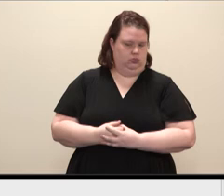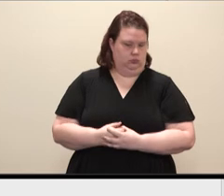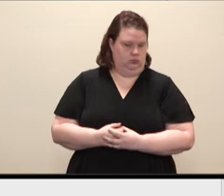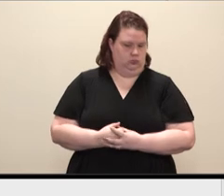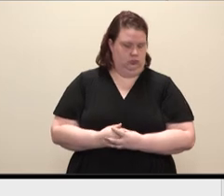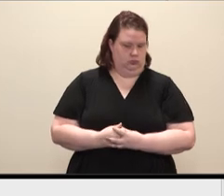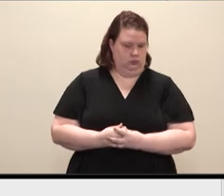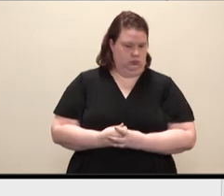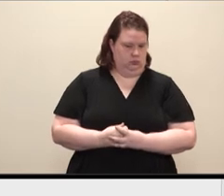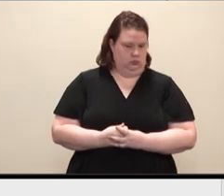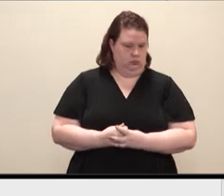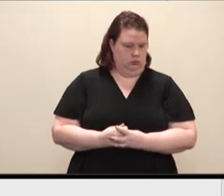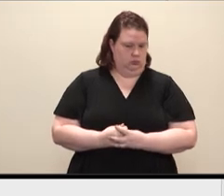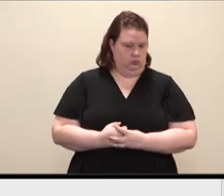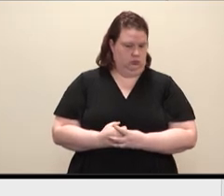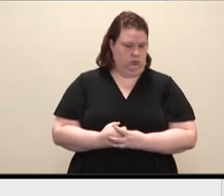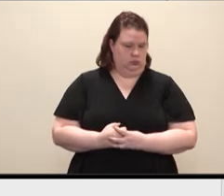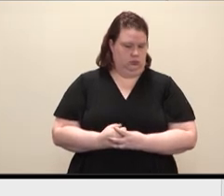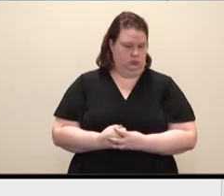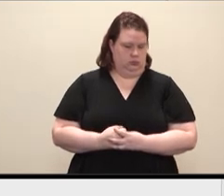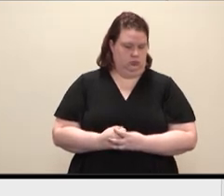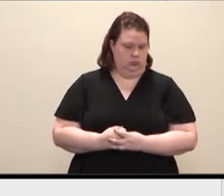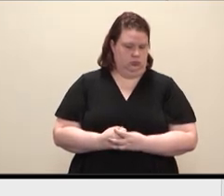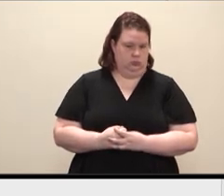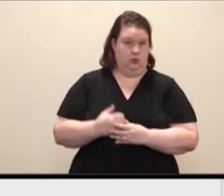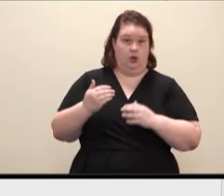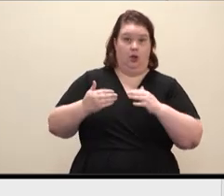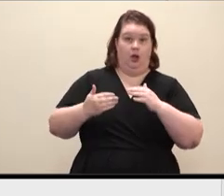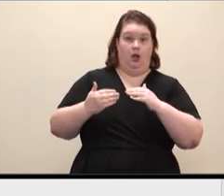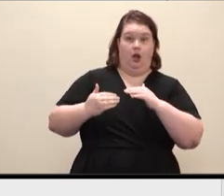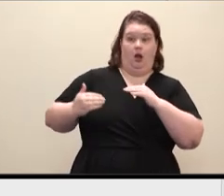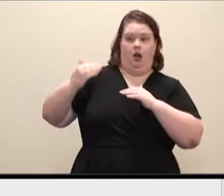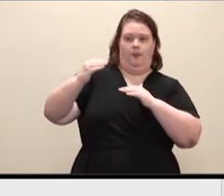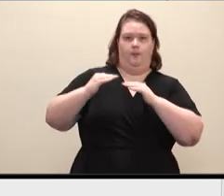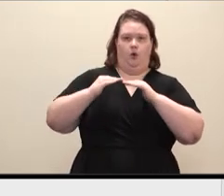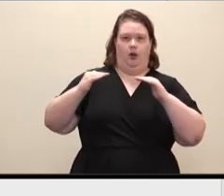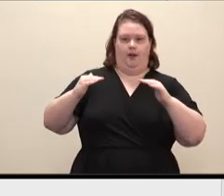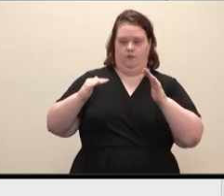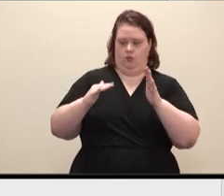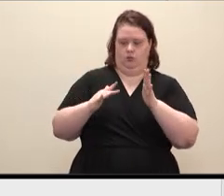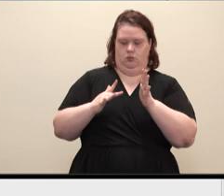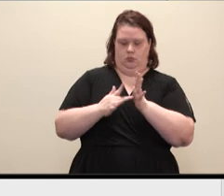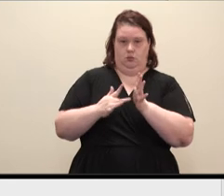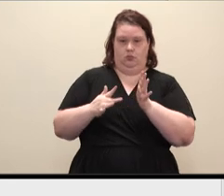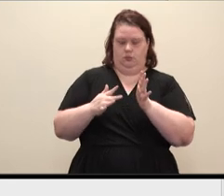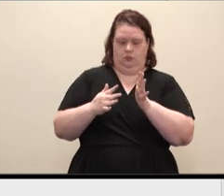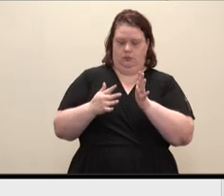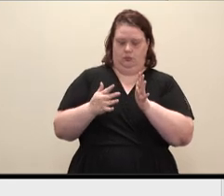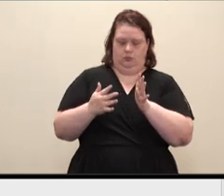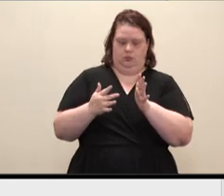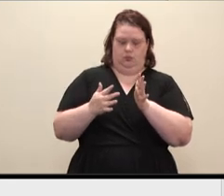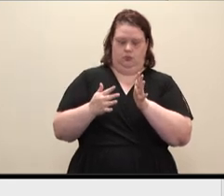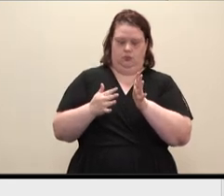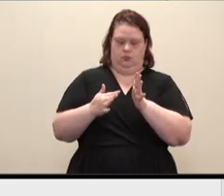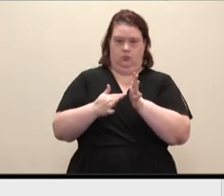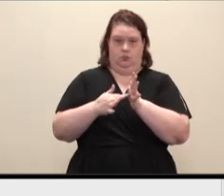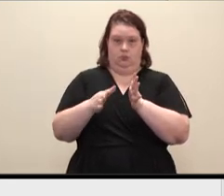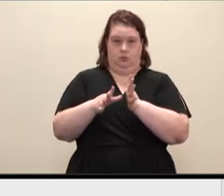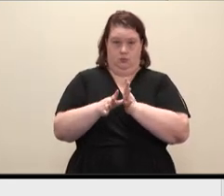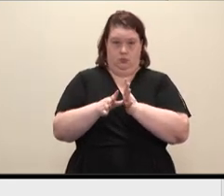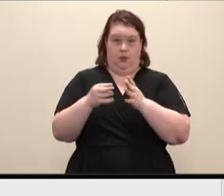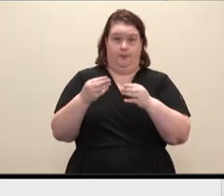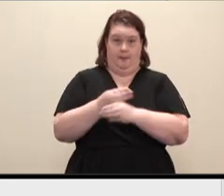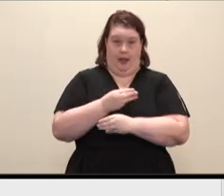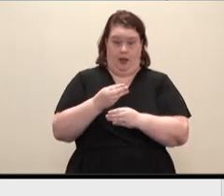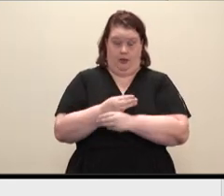because we have checkpoints for the upper level maths right now, because I'm just super impressed by all of the curriculum